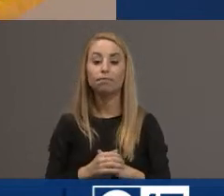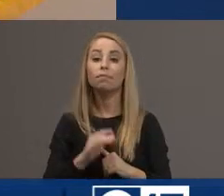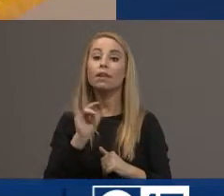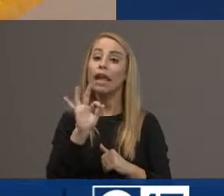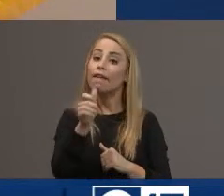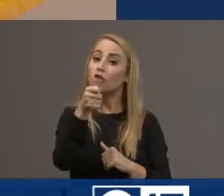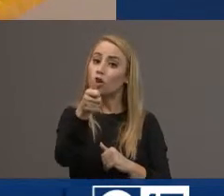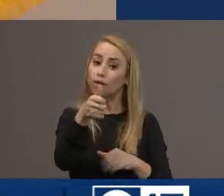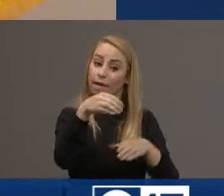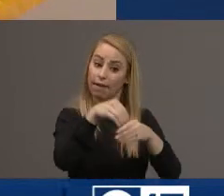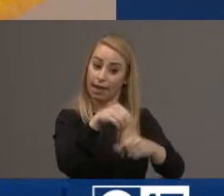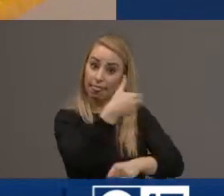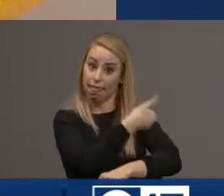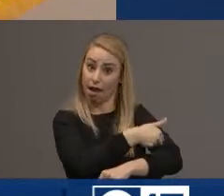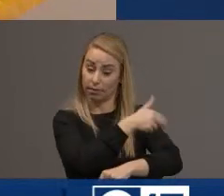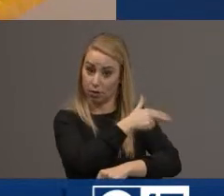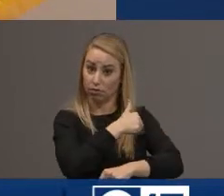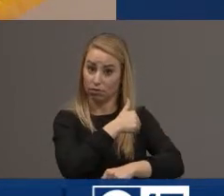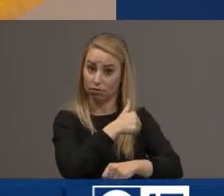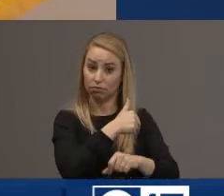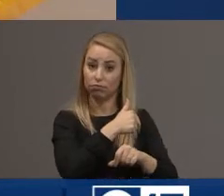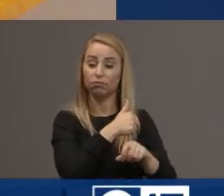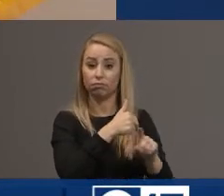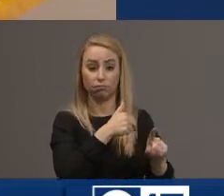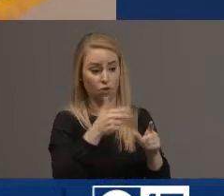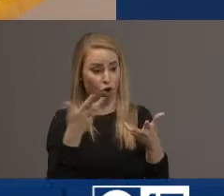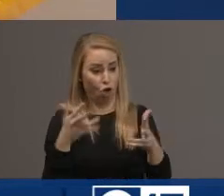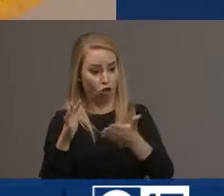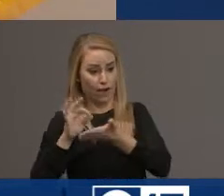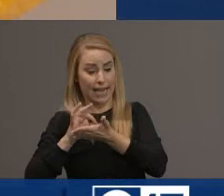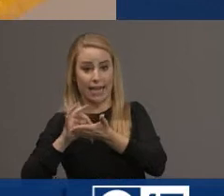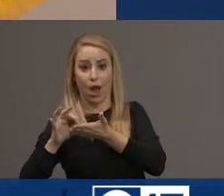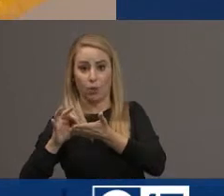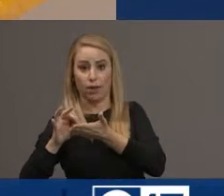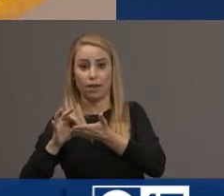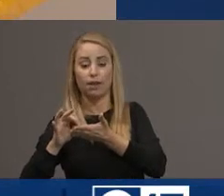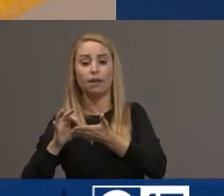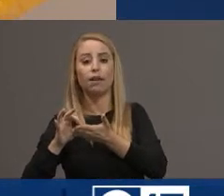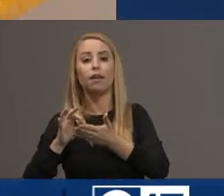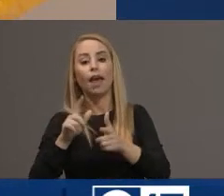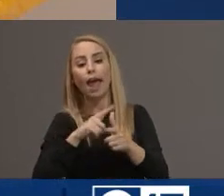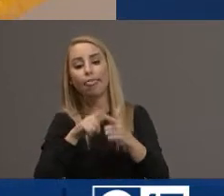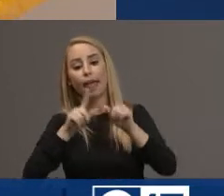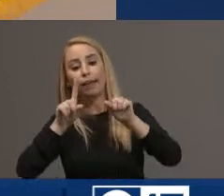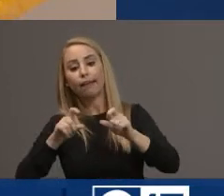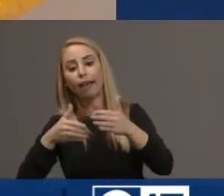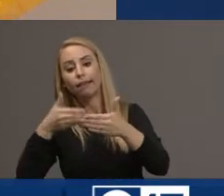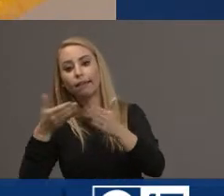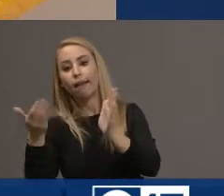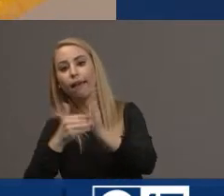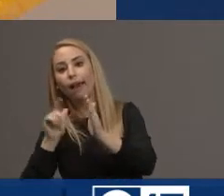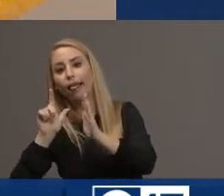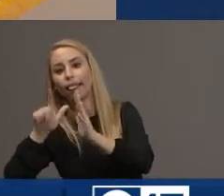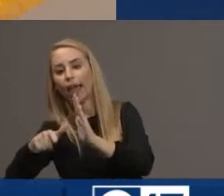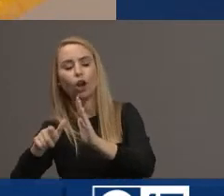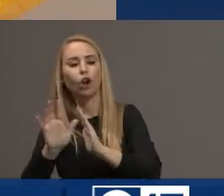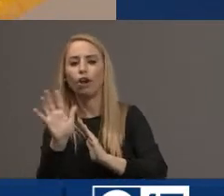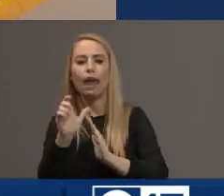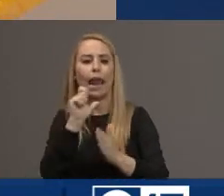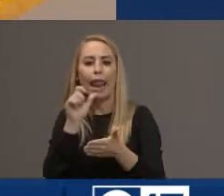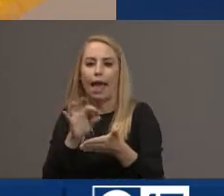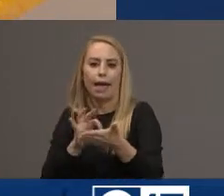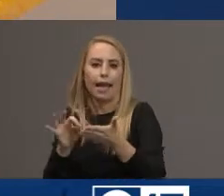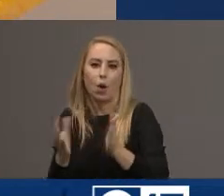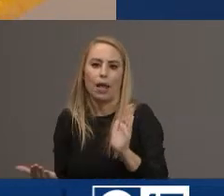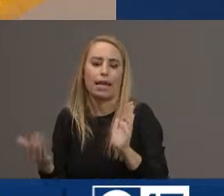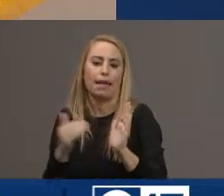one of the cases that has been hospitalized and shown on our dashboard, you are not counted twice as a case. You are counted as a case